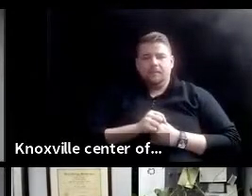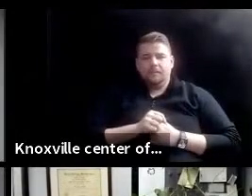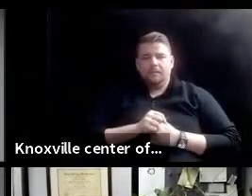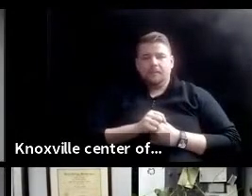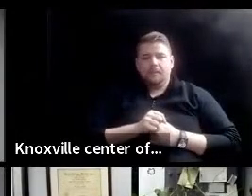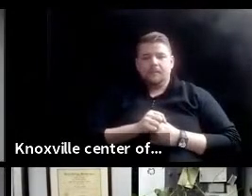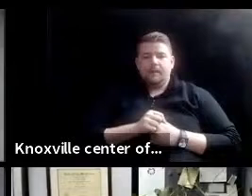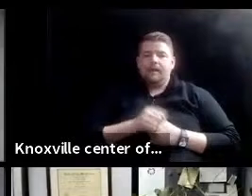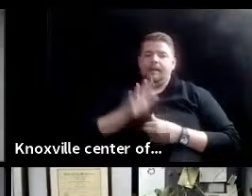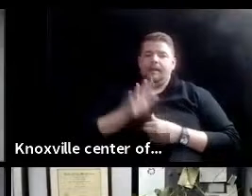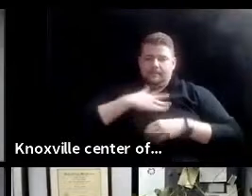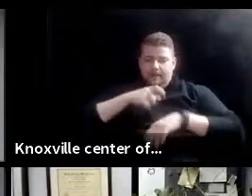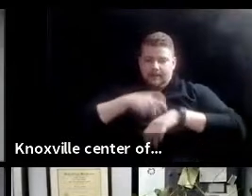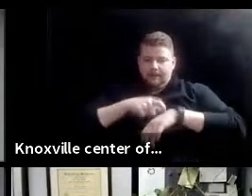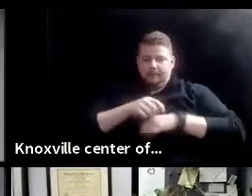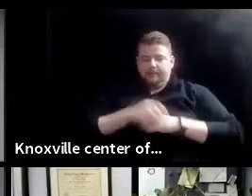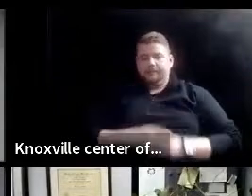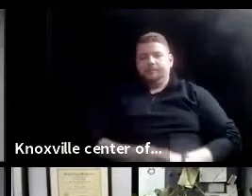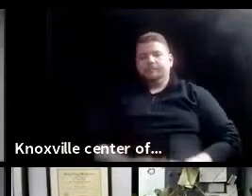That is my time.